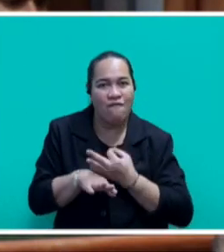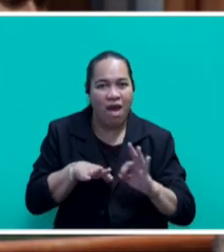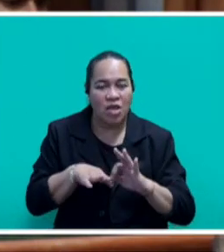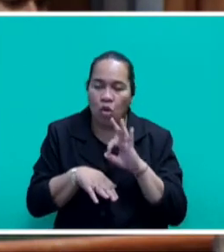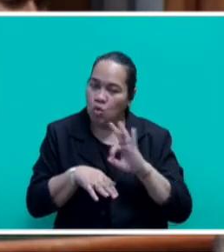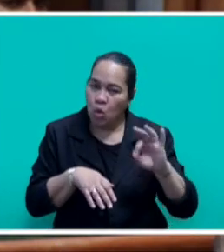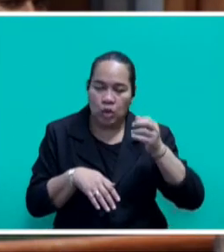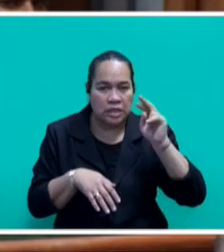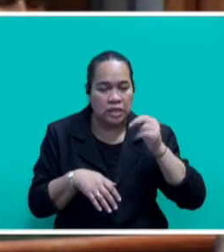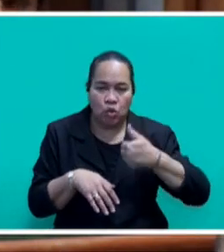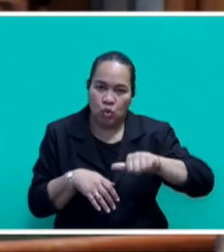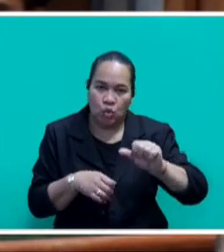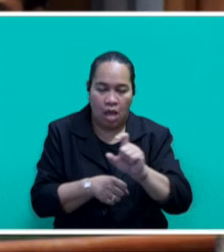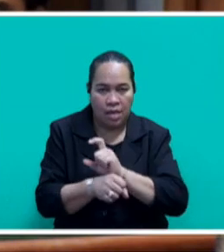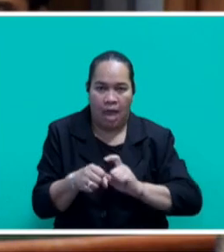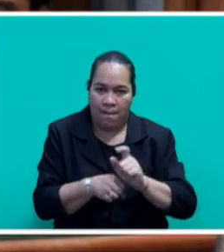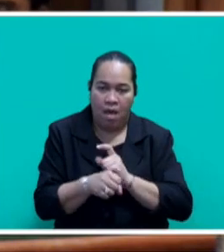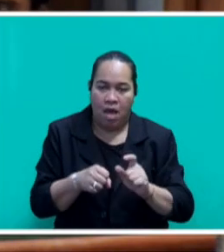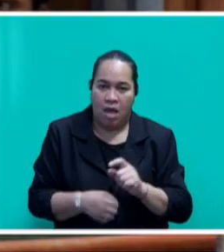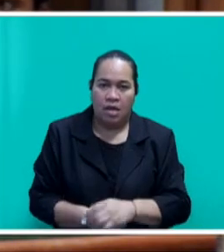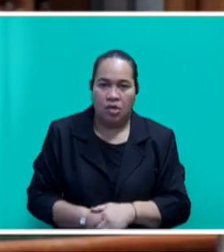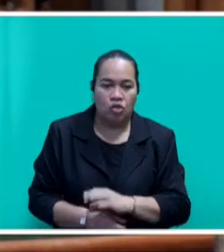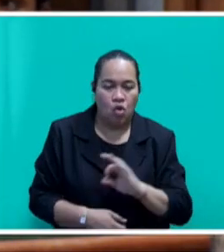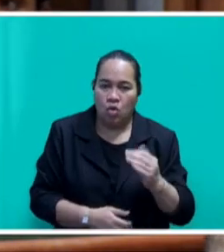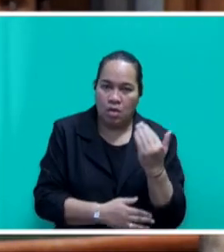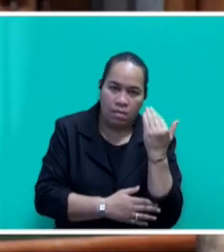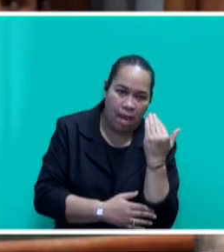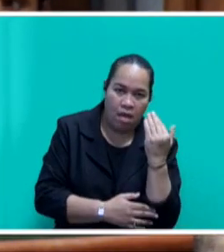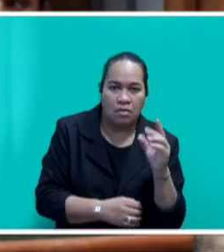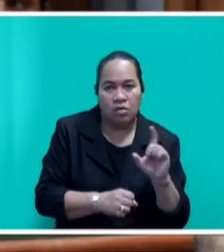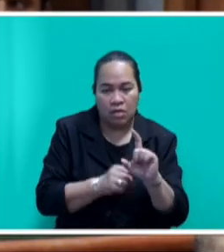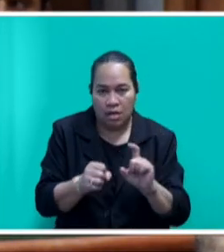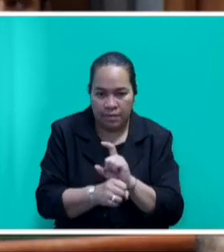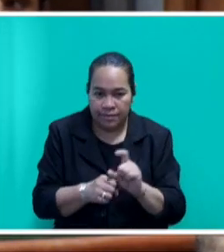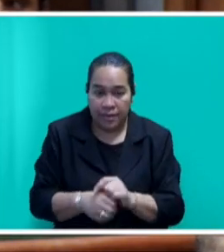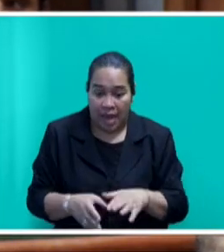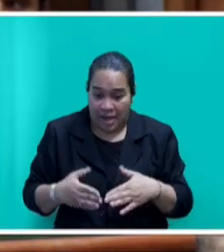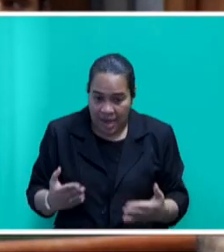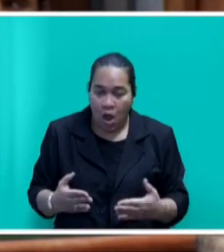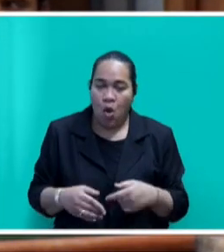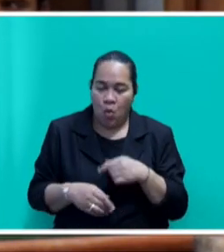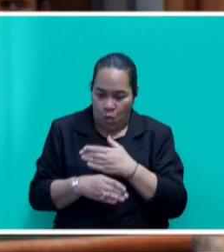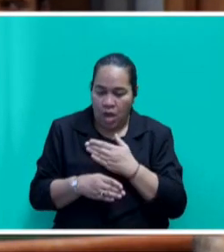On the Agriculture Marketing Authority, Mr. Speaker, sir, the Ministry continues to